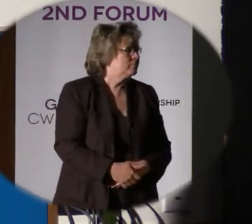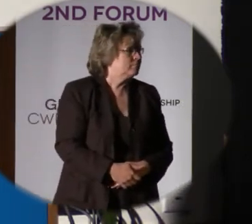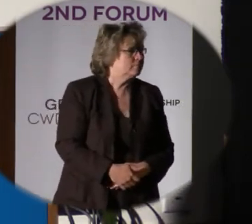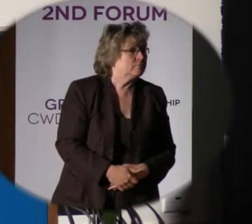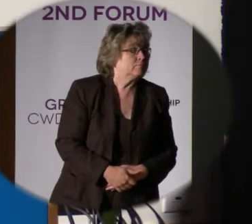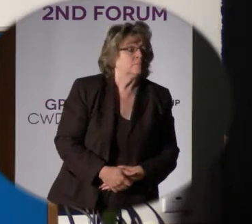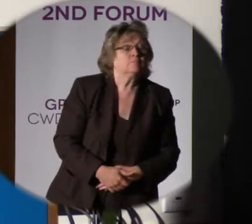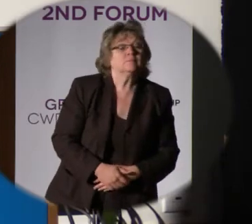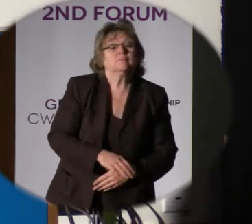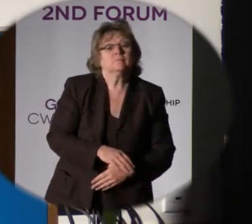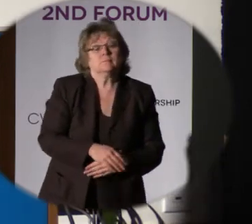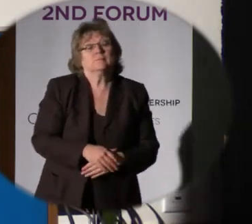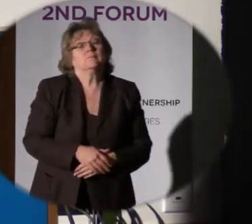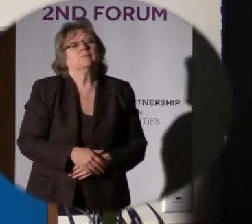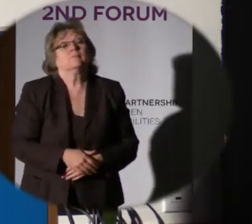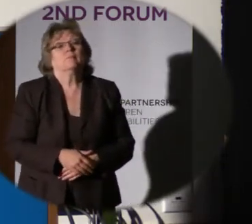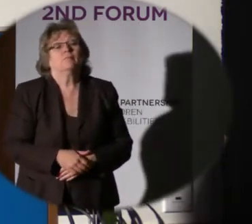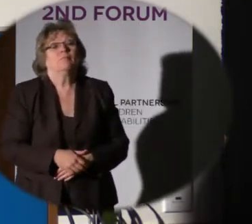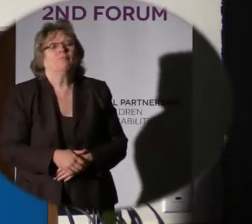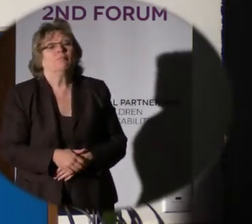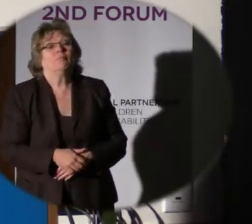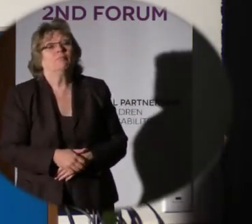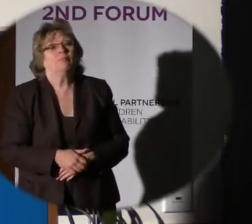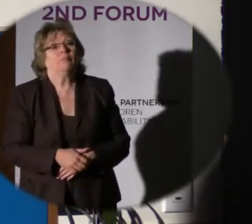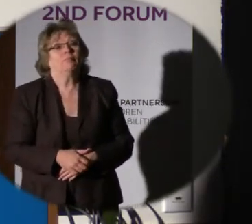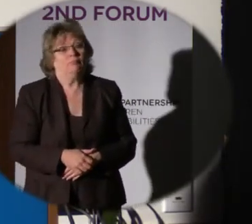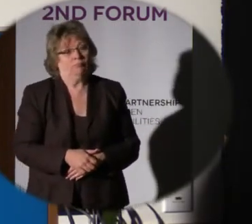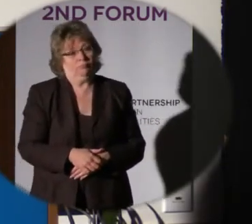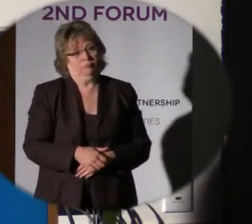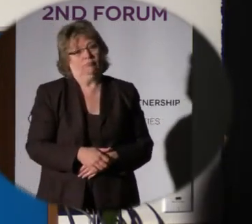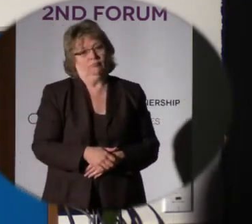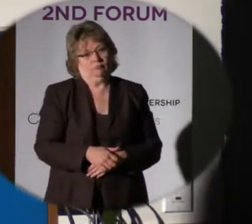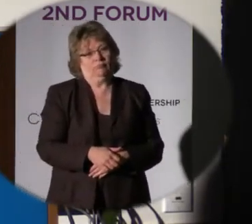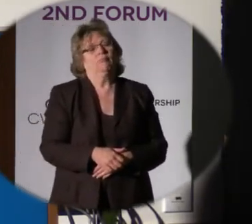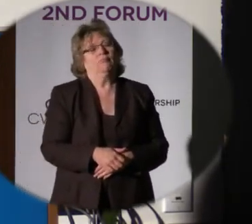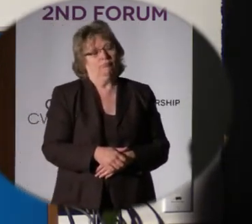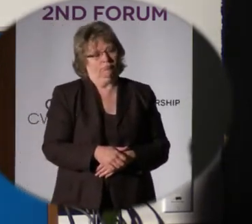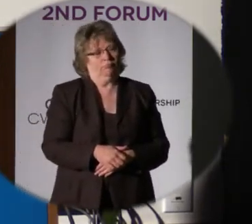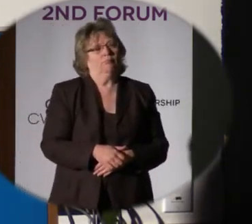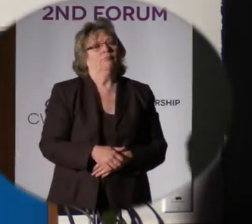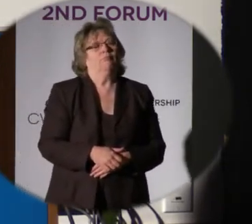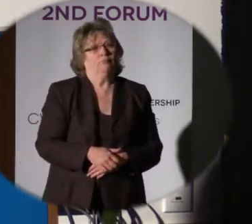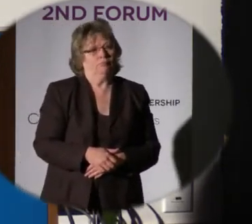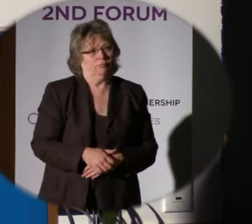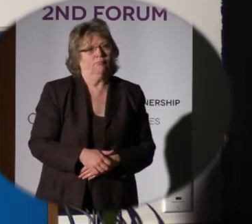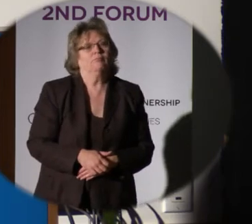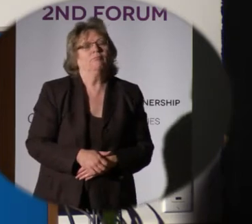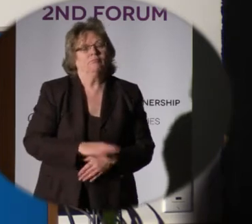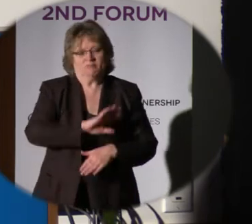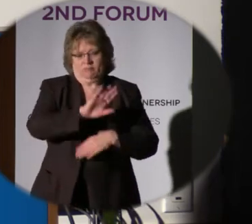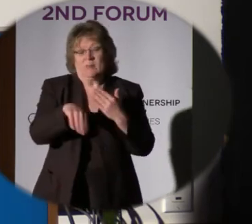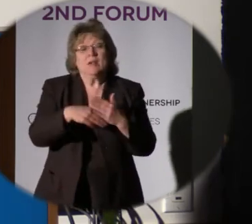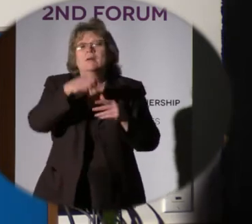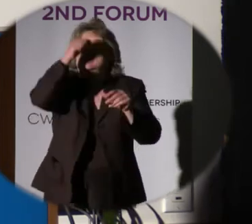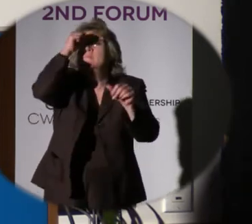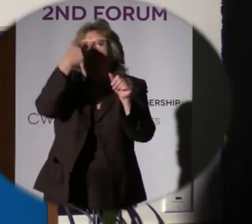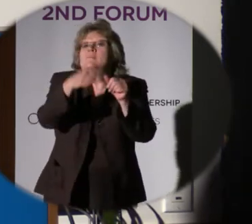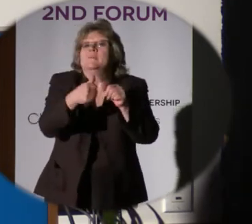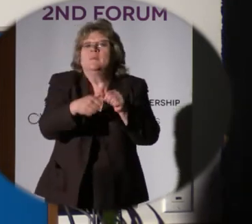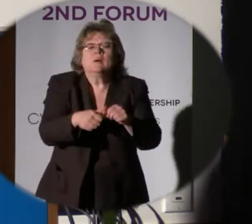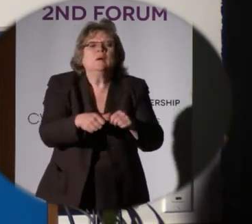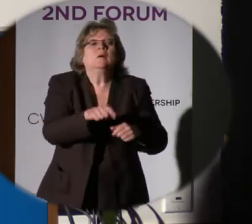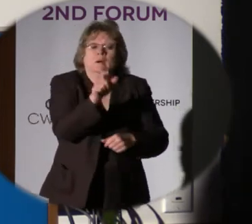the day, and if you're not able to catch them or ask a question during this session, then please feel free to come